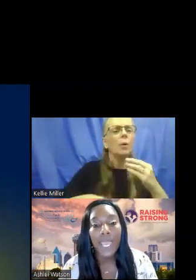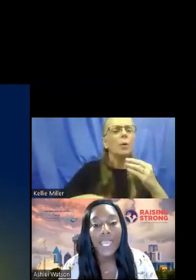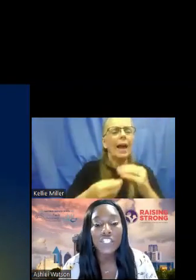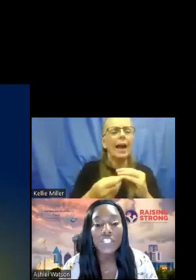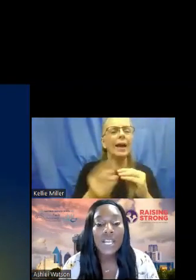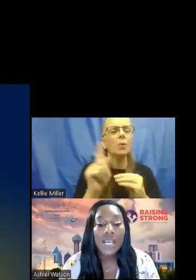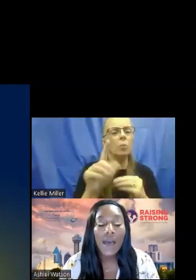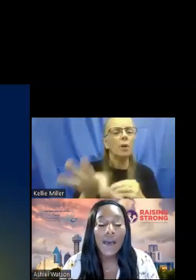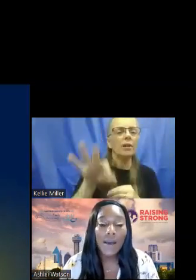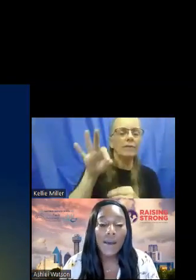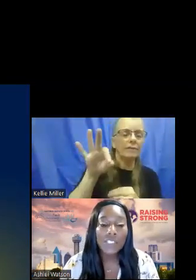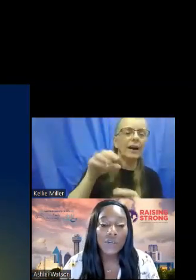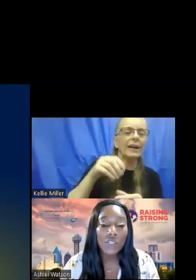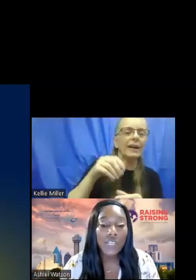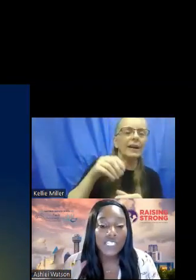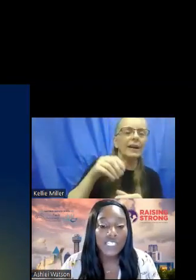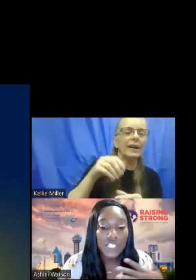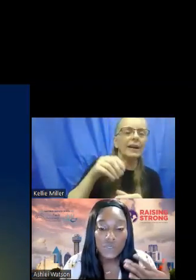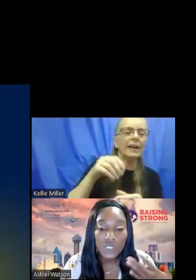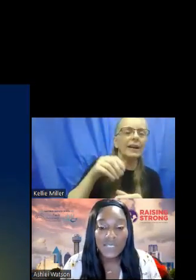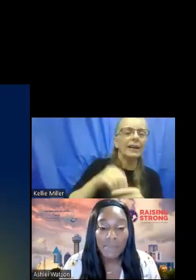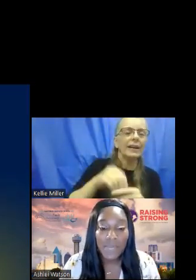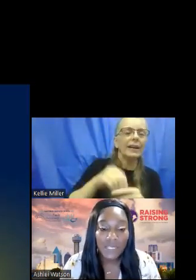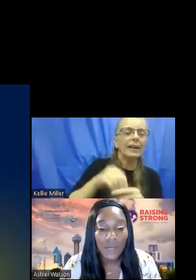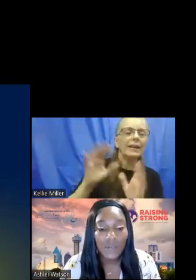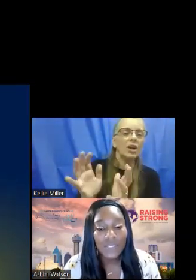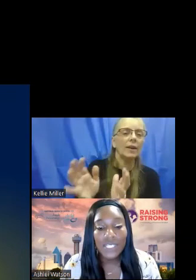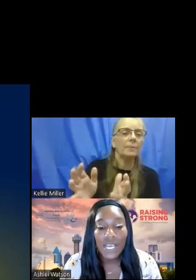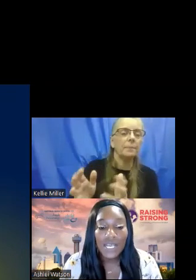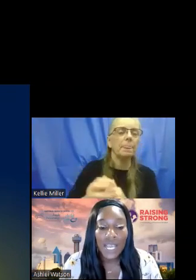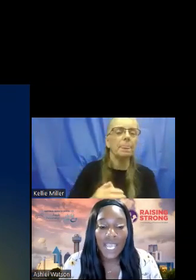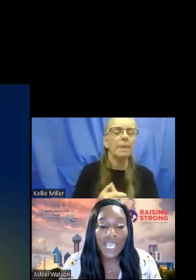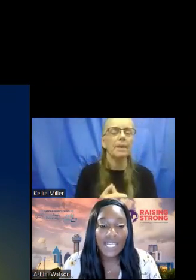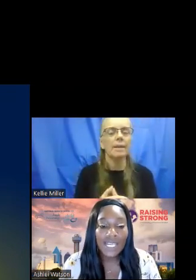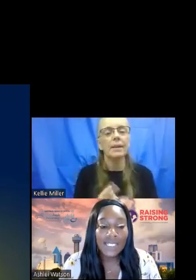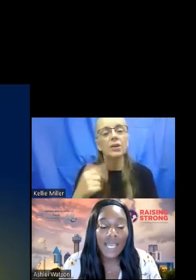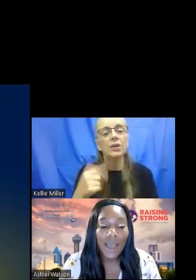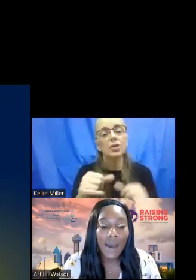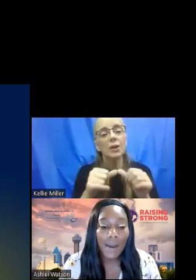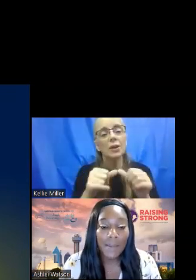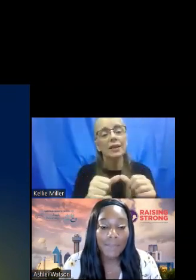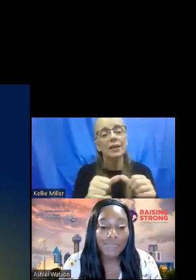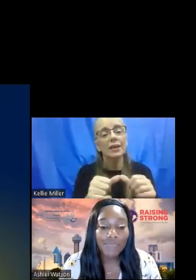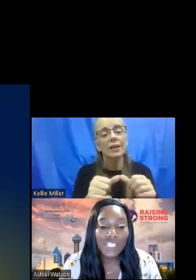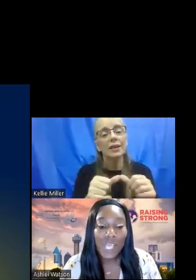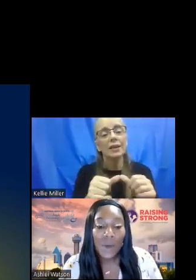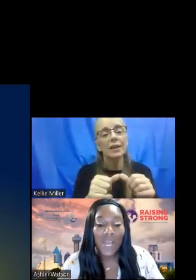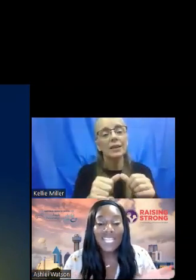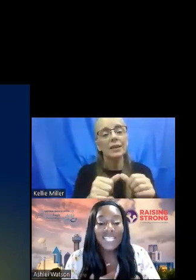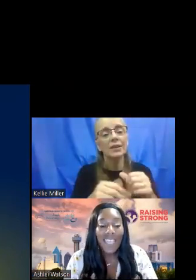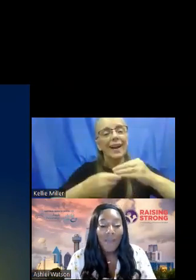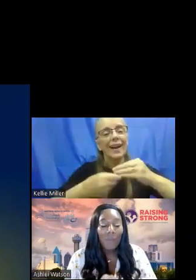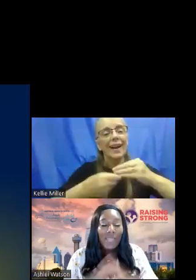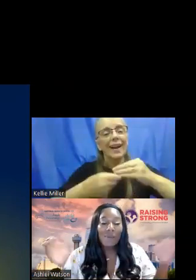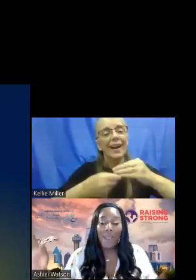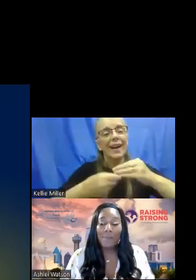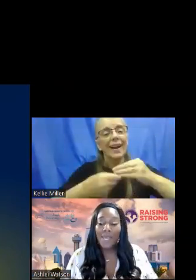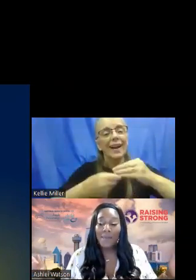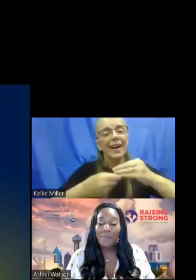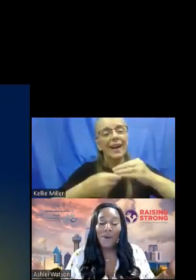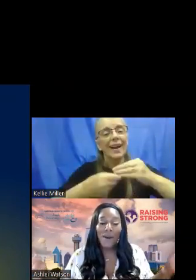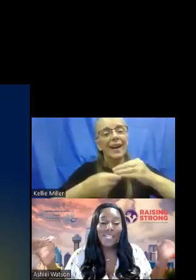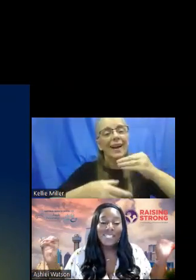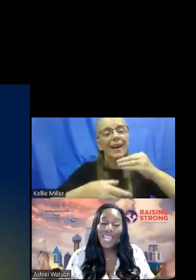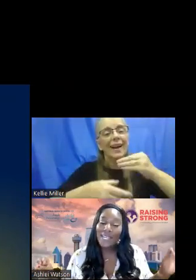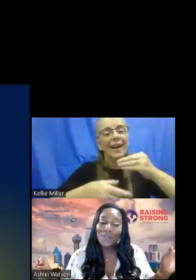yearbook page. So you can continue to submit those. And so now we are wrapping